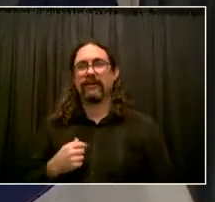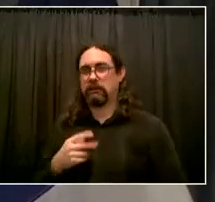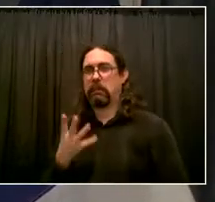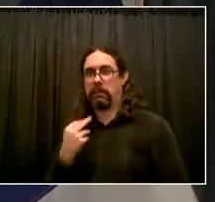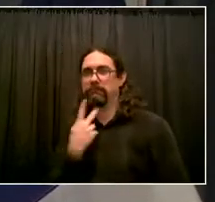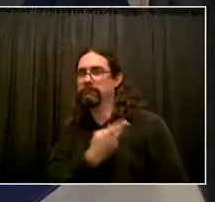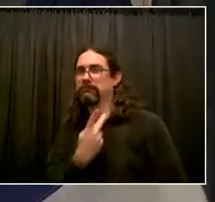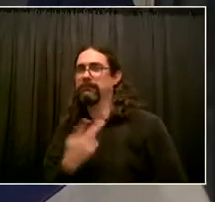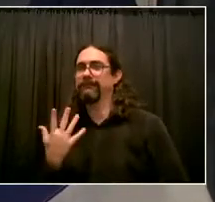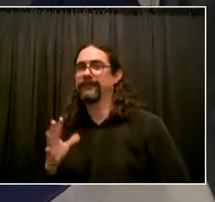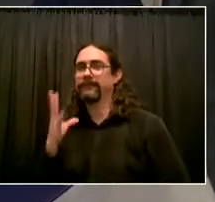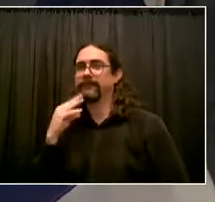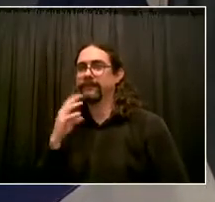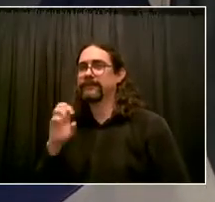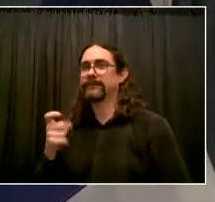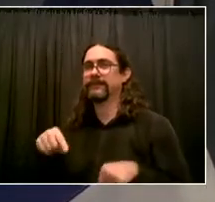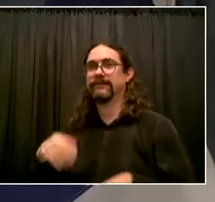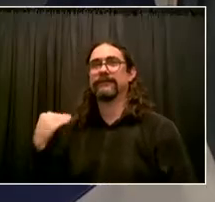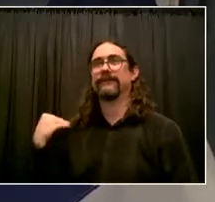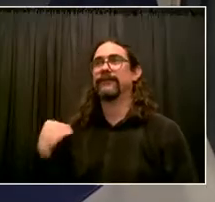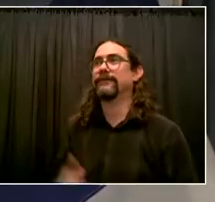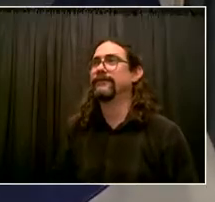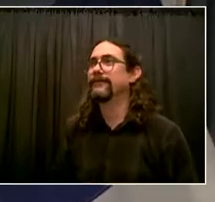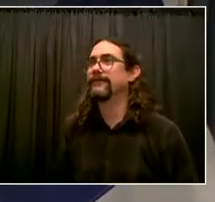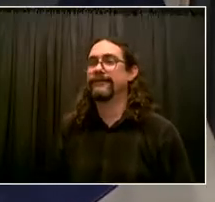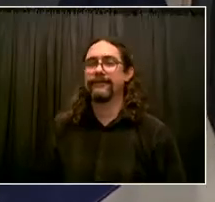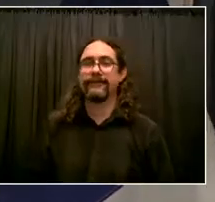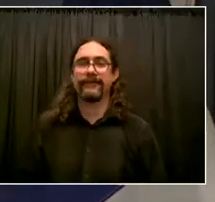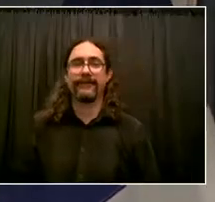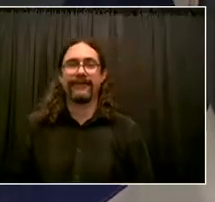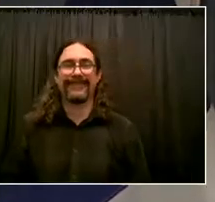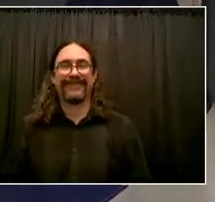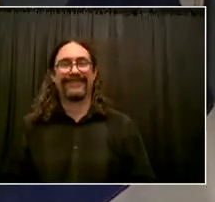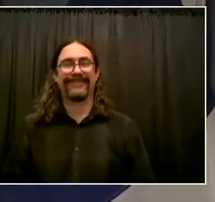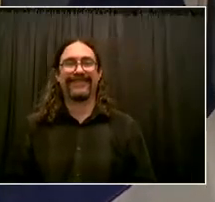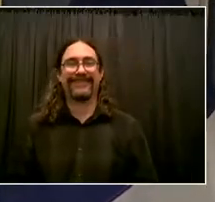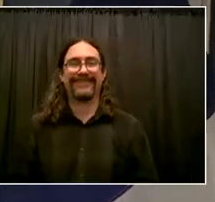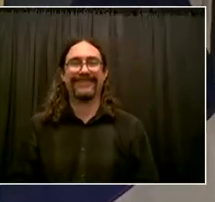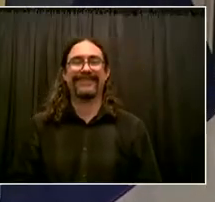my shoulder where my mouth is. Now, wait a minute, that doesn't make sense.